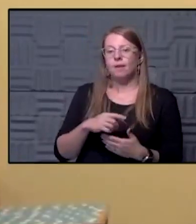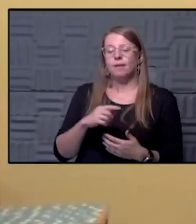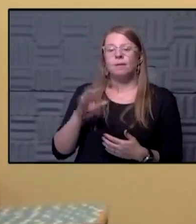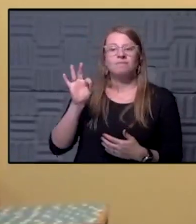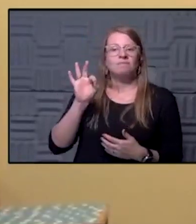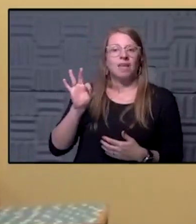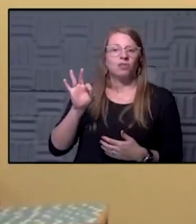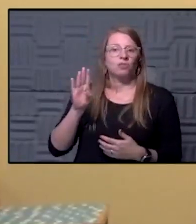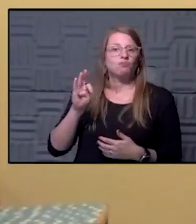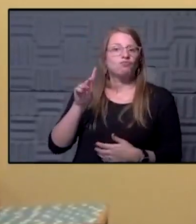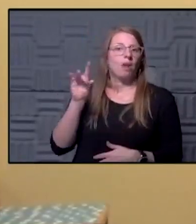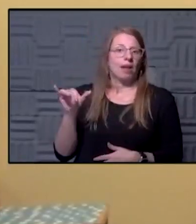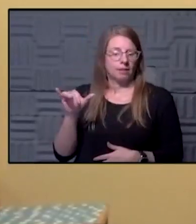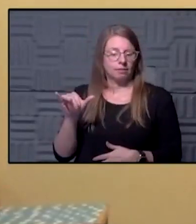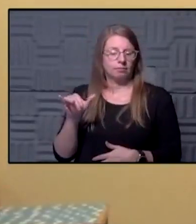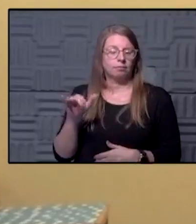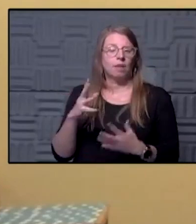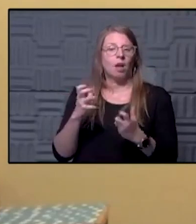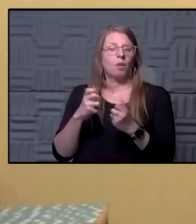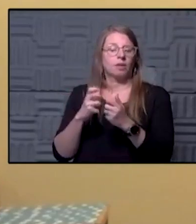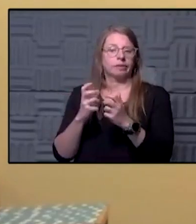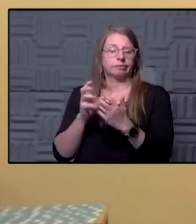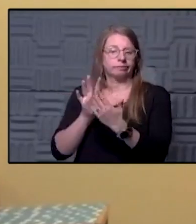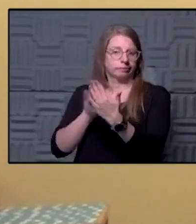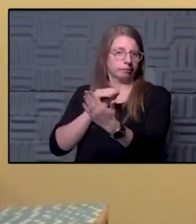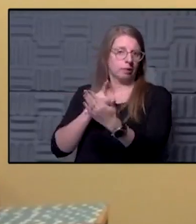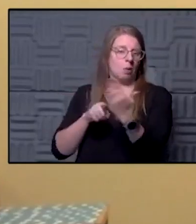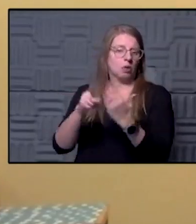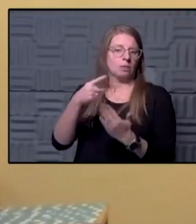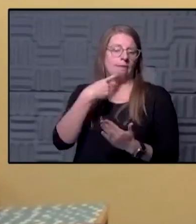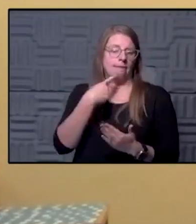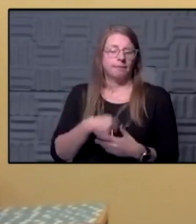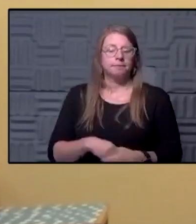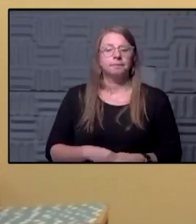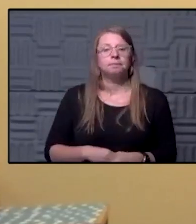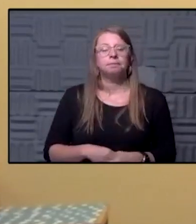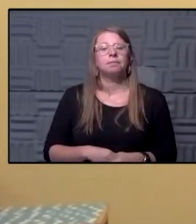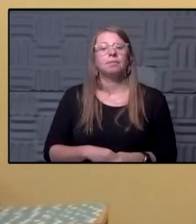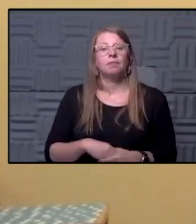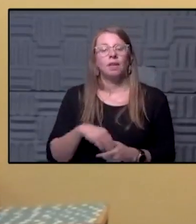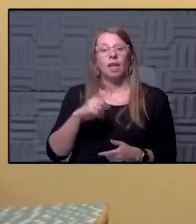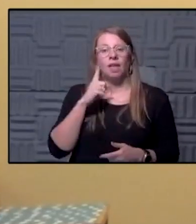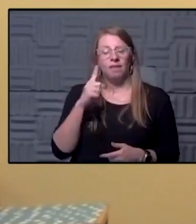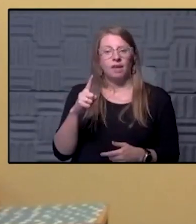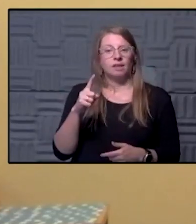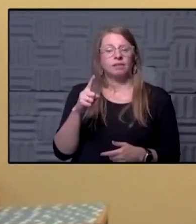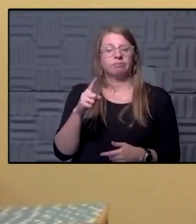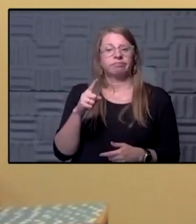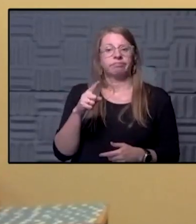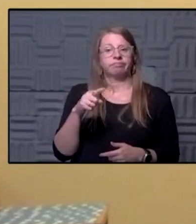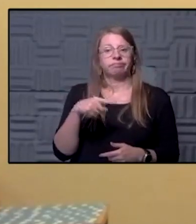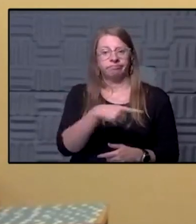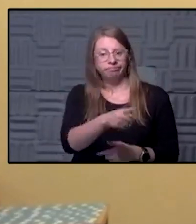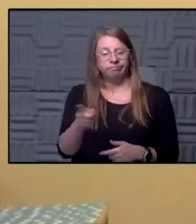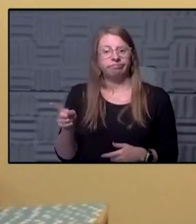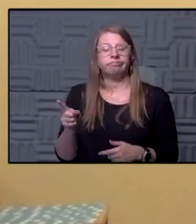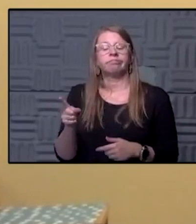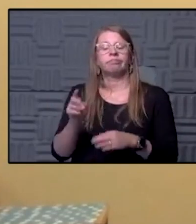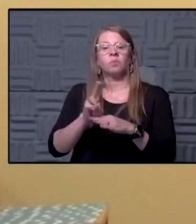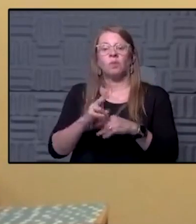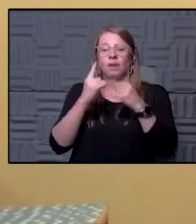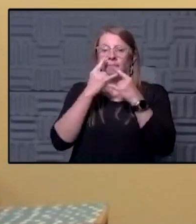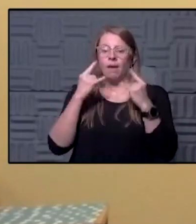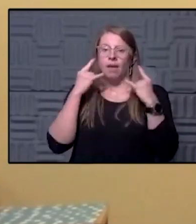I want to just echo what you say, and I do think that you all are making a difference in our community by your mask